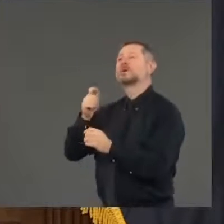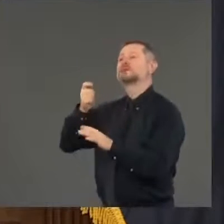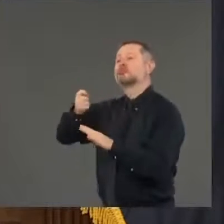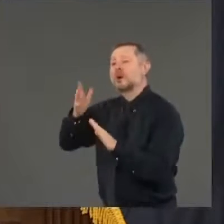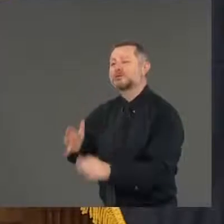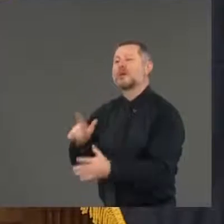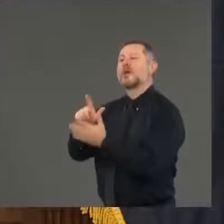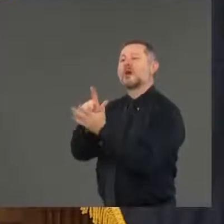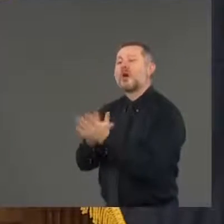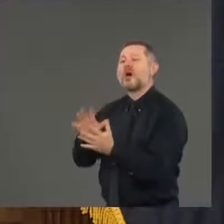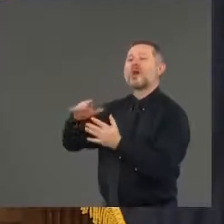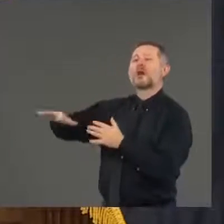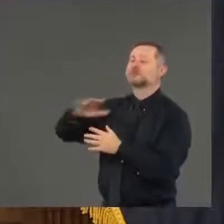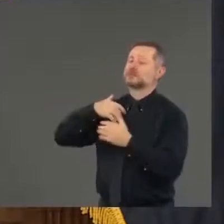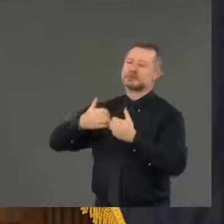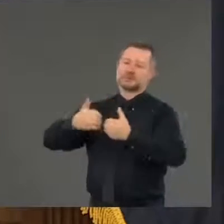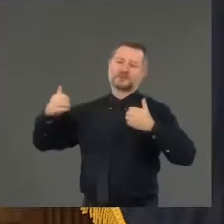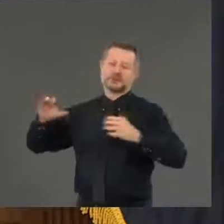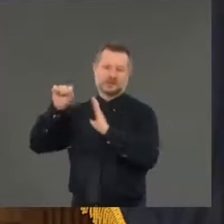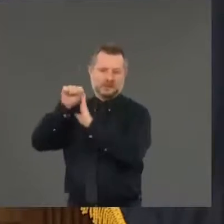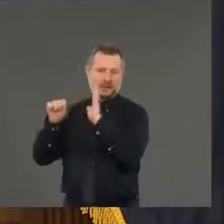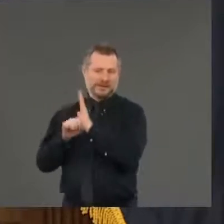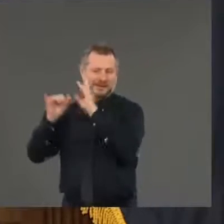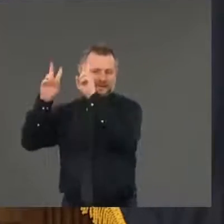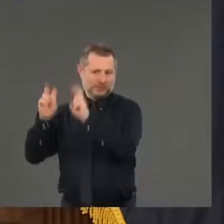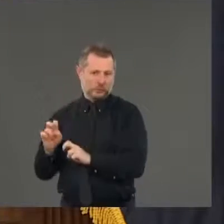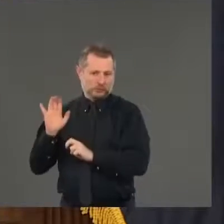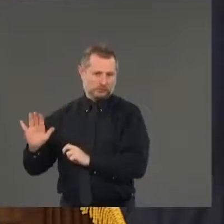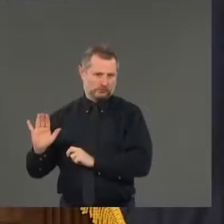bigger issue, and that's a statewide issue.